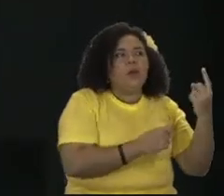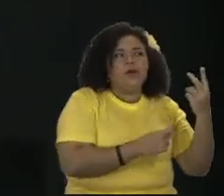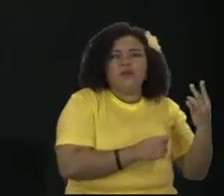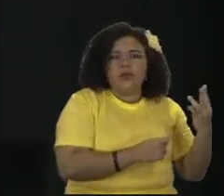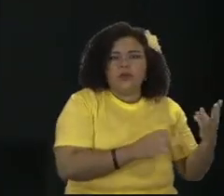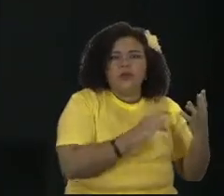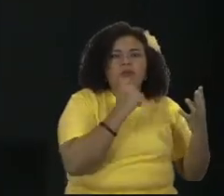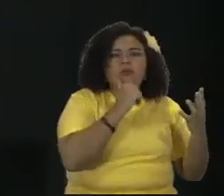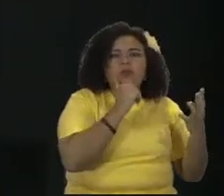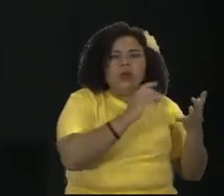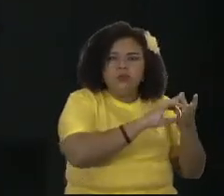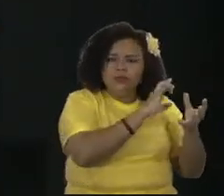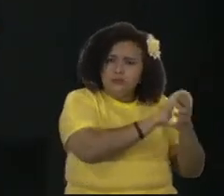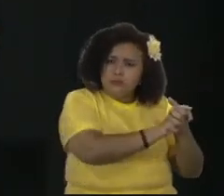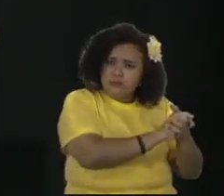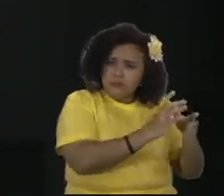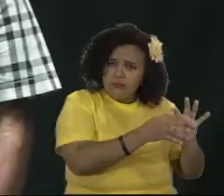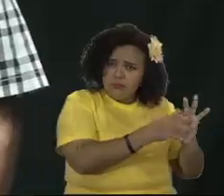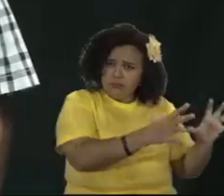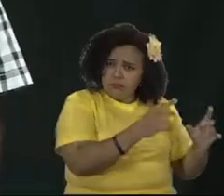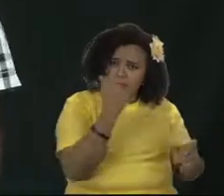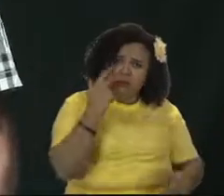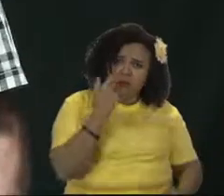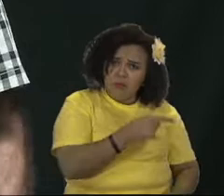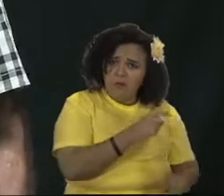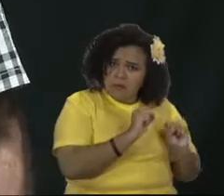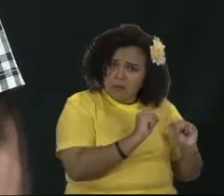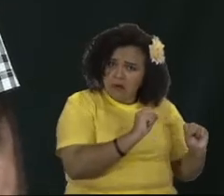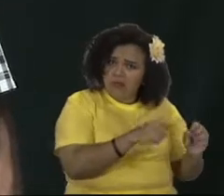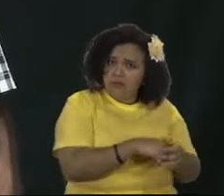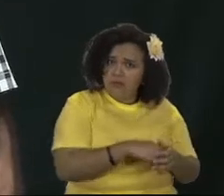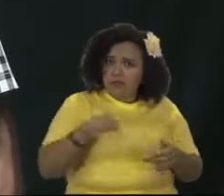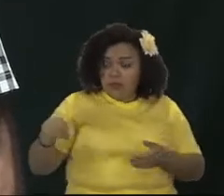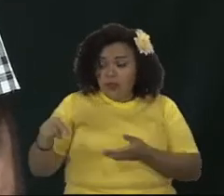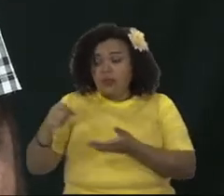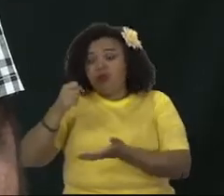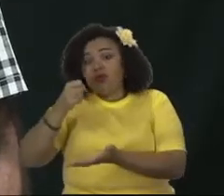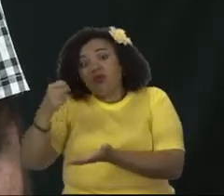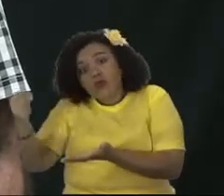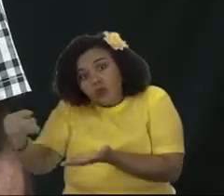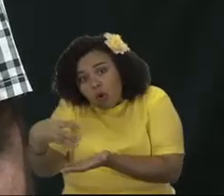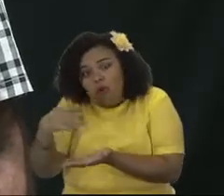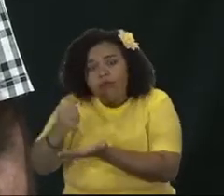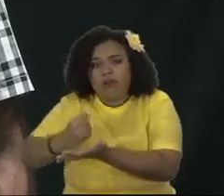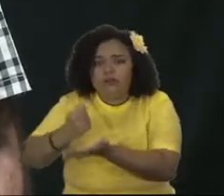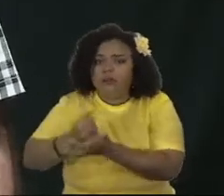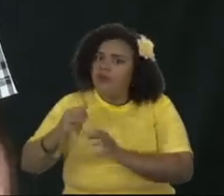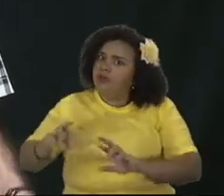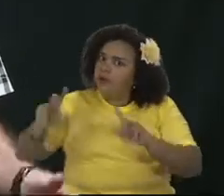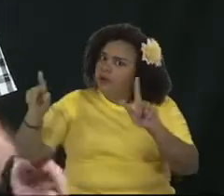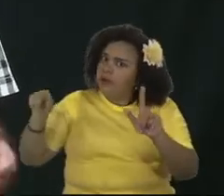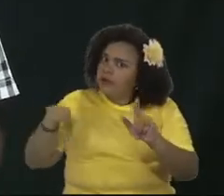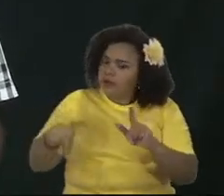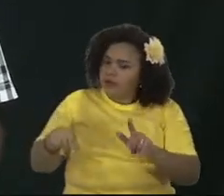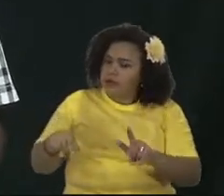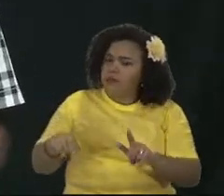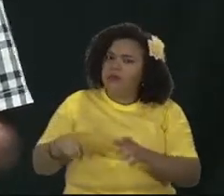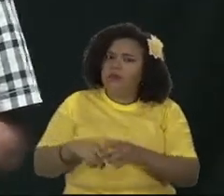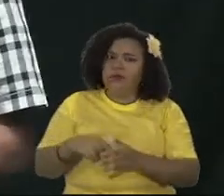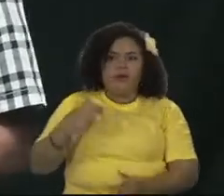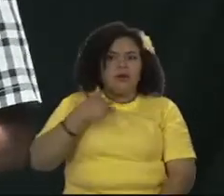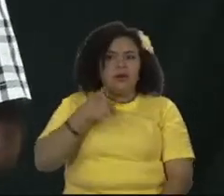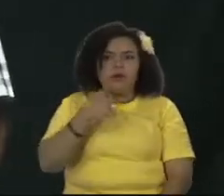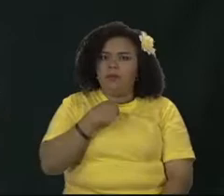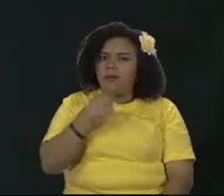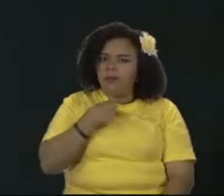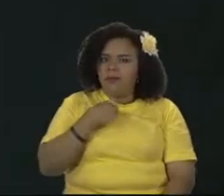Your wife is next to you. Don't laugh. The New Testament is different. Once a pastor